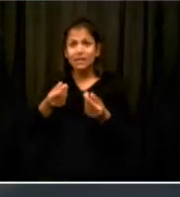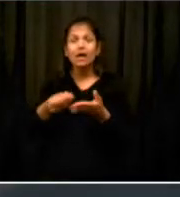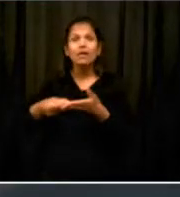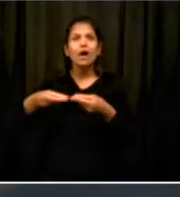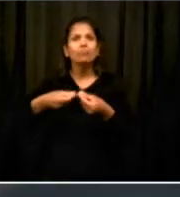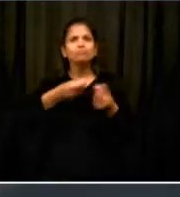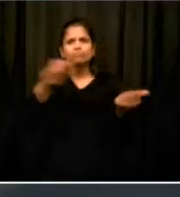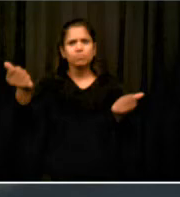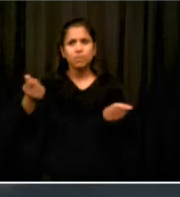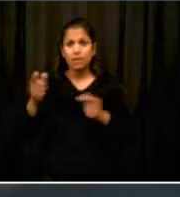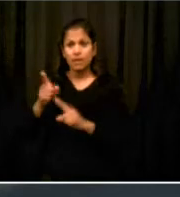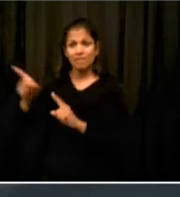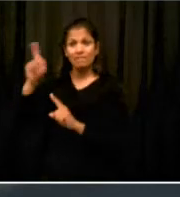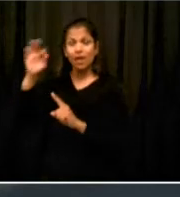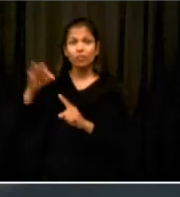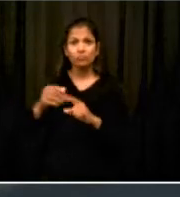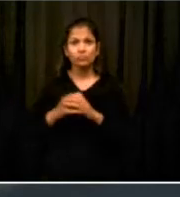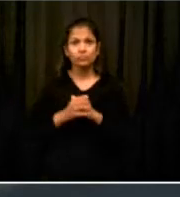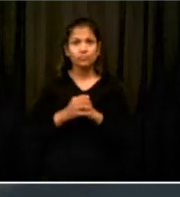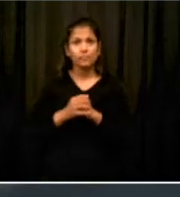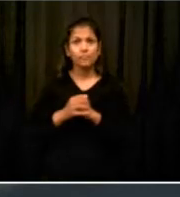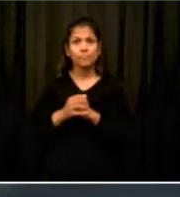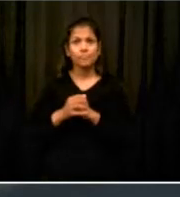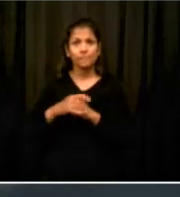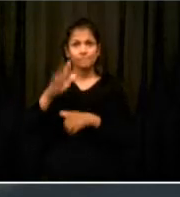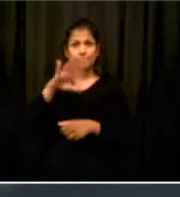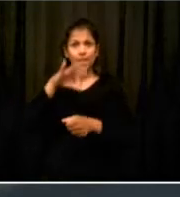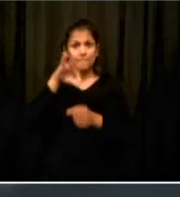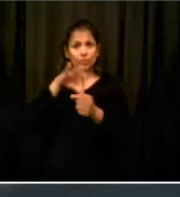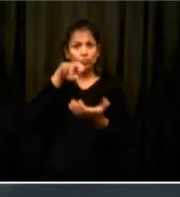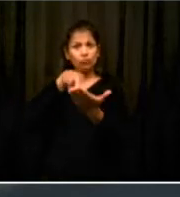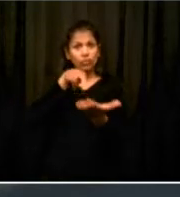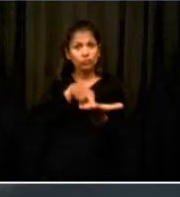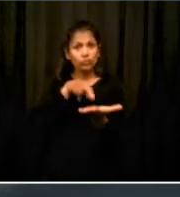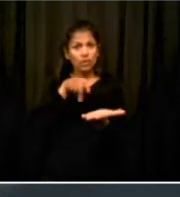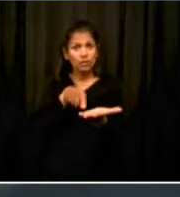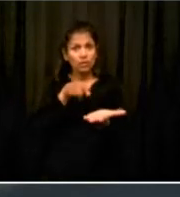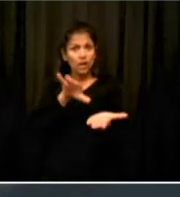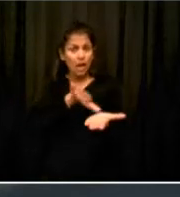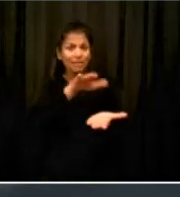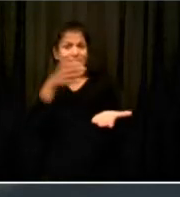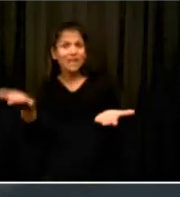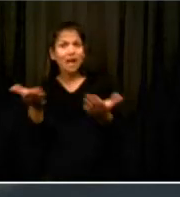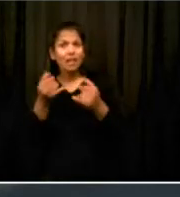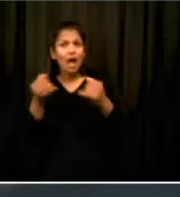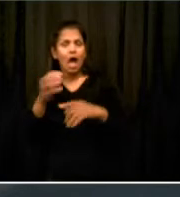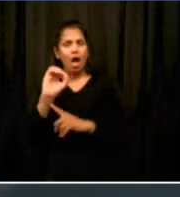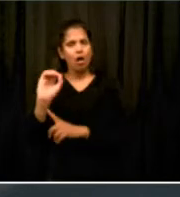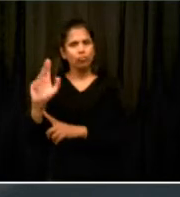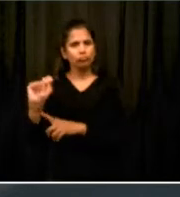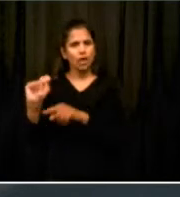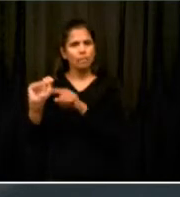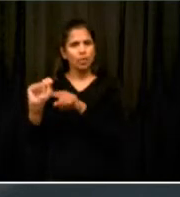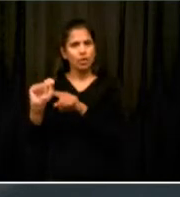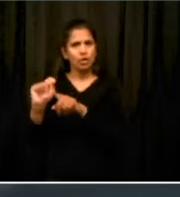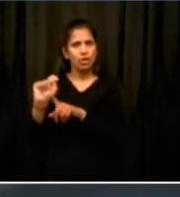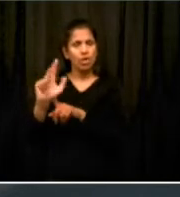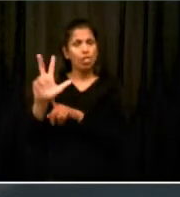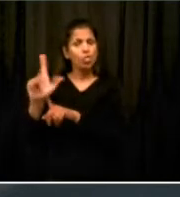deadline. Look, this is a constitutional right that people have a right to vote, but there's a problem in this state,